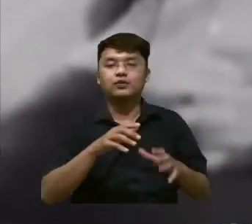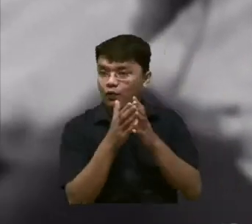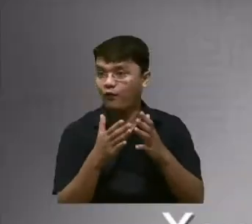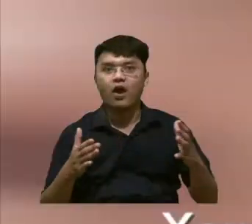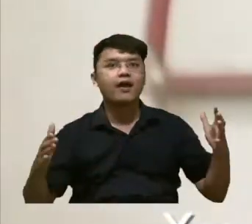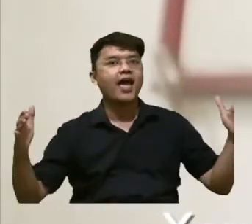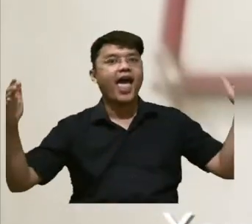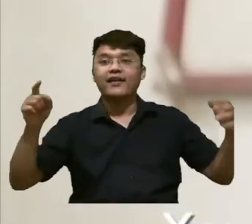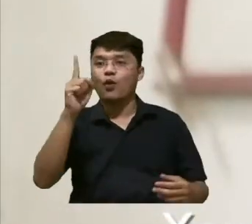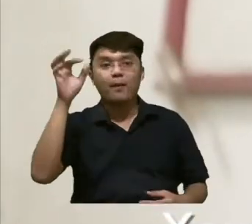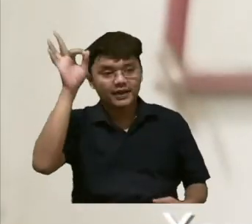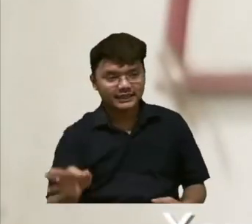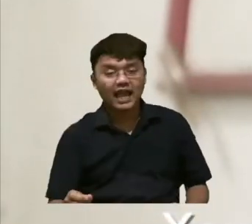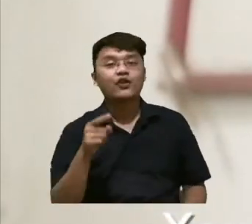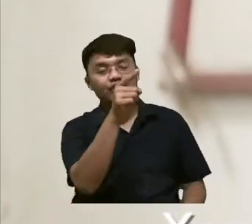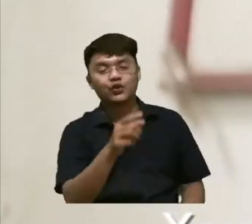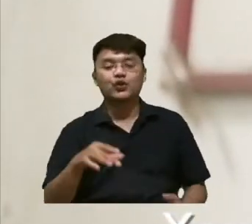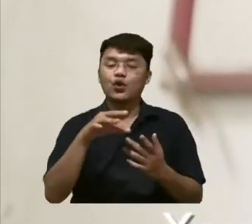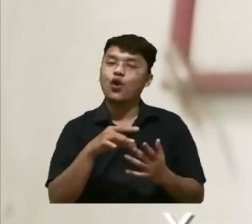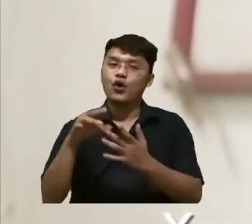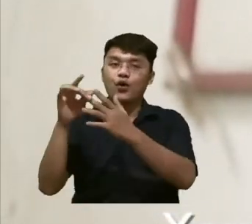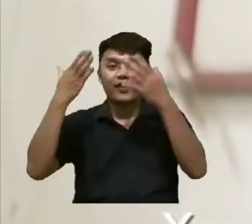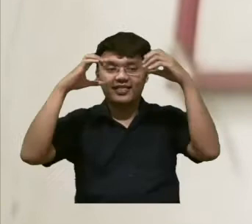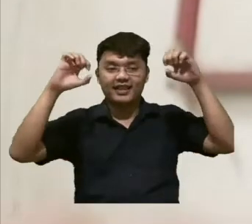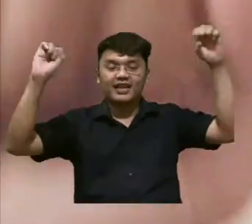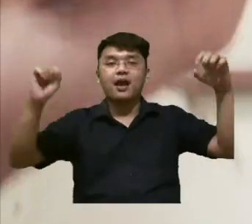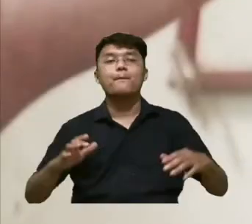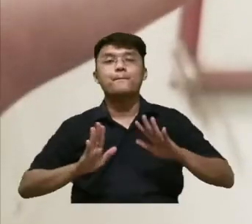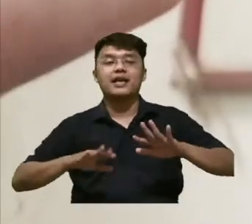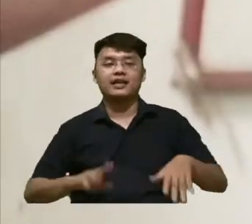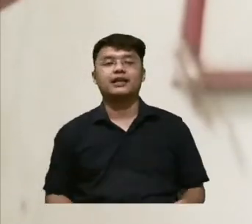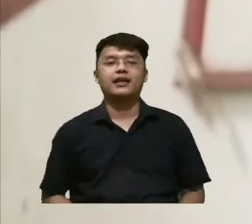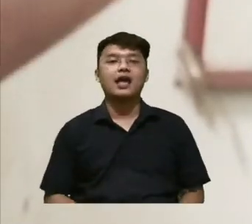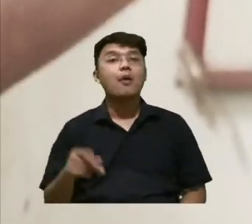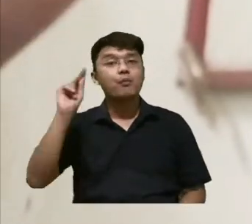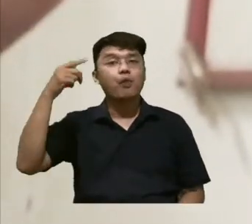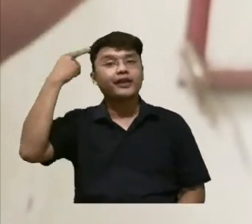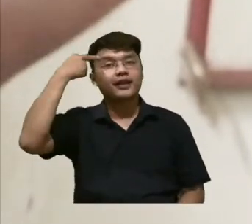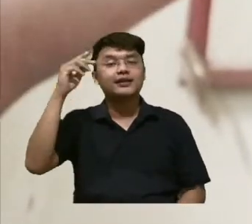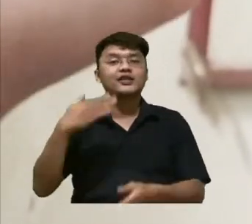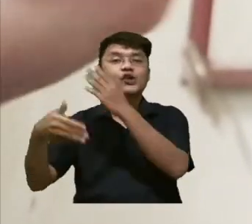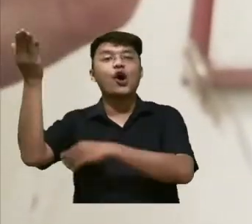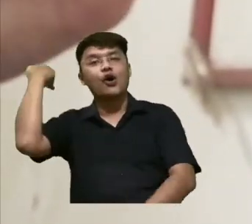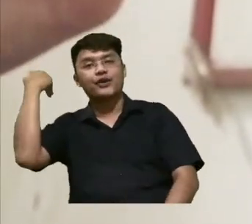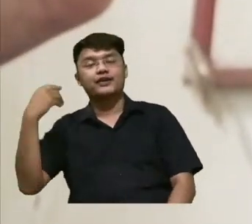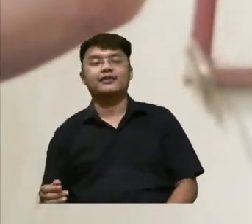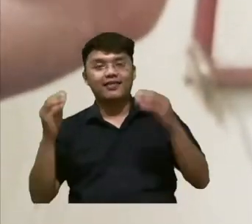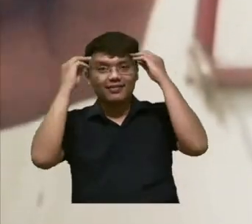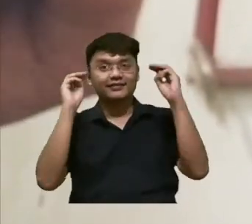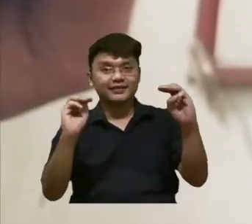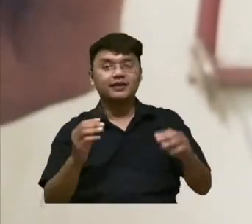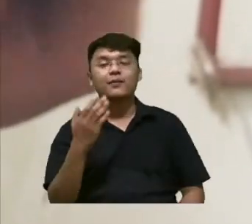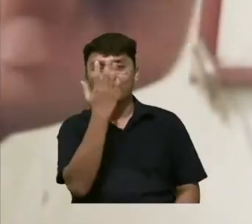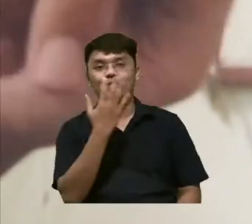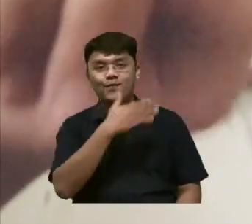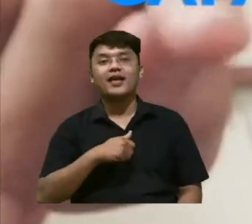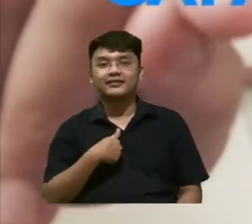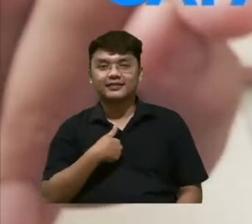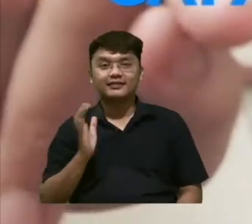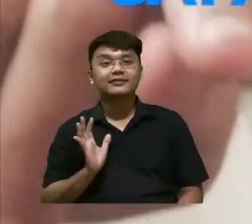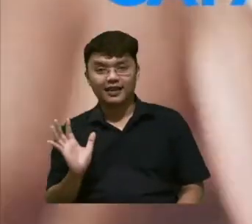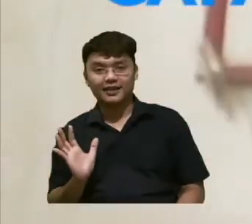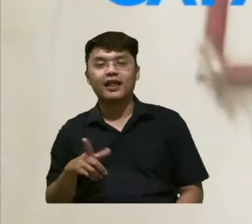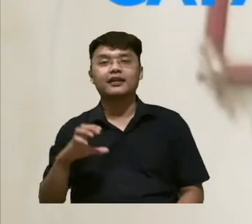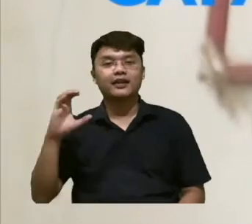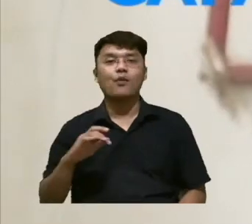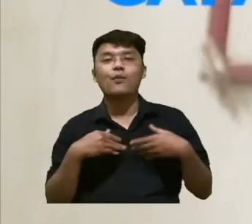people. You can choose your leader as your favorite ones based on their political stories, capacities, manners, and